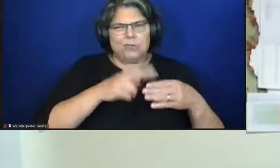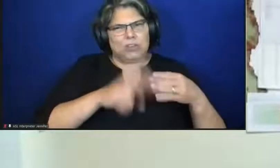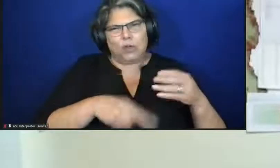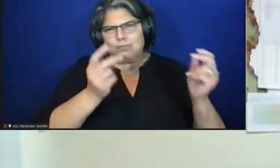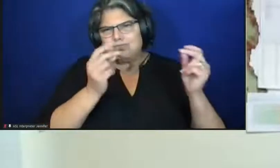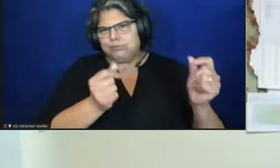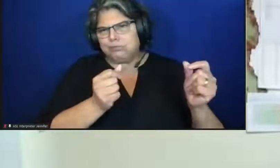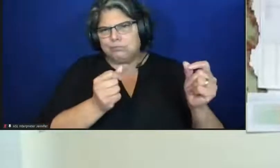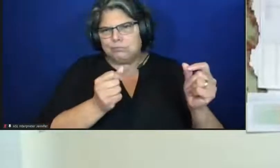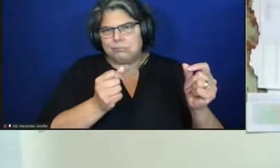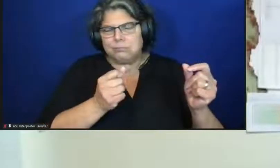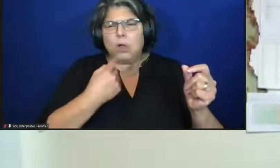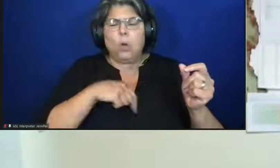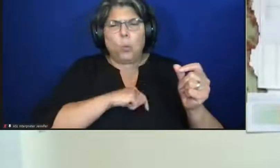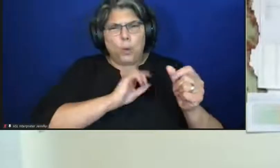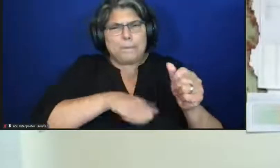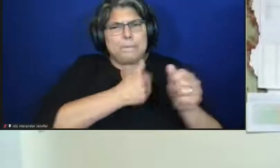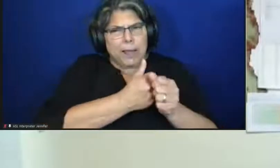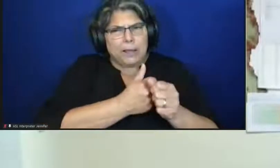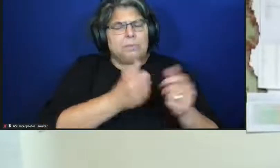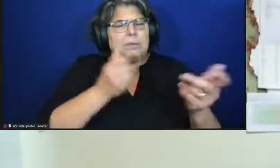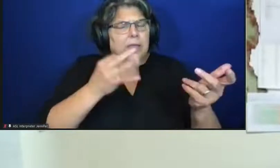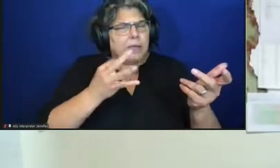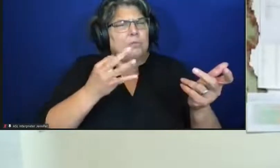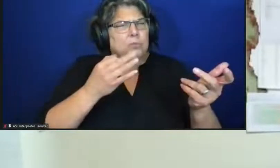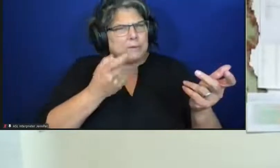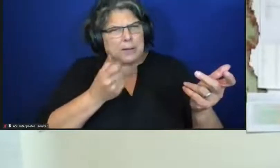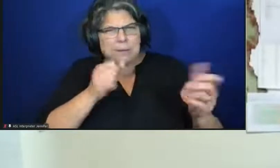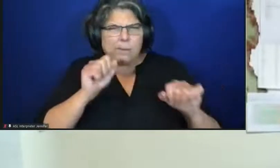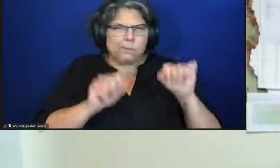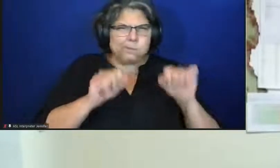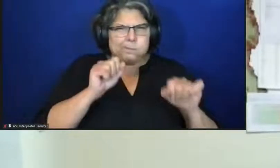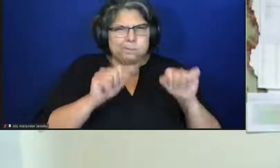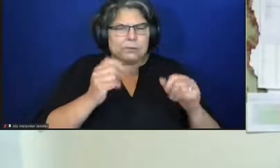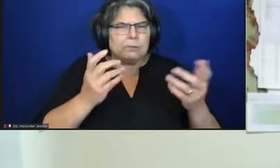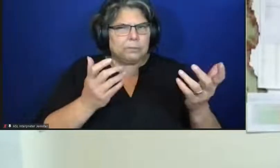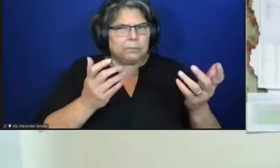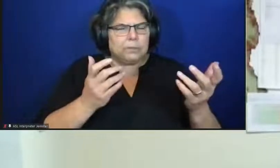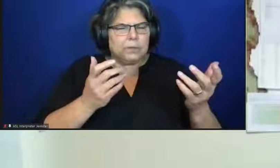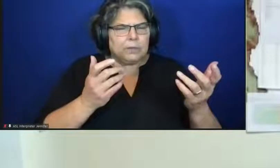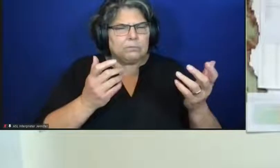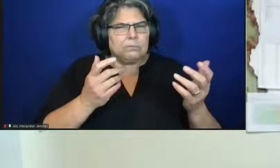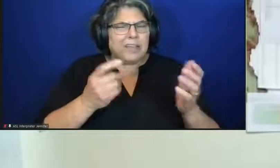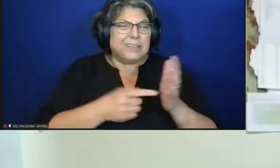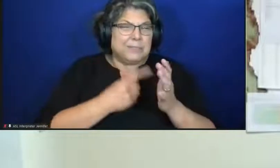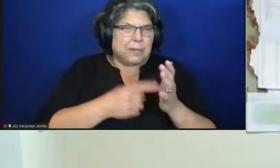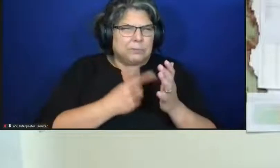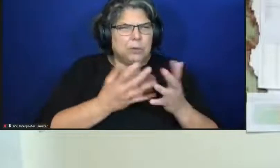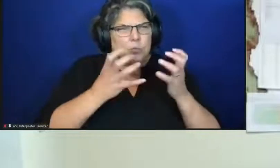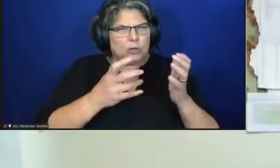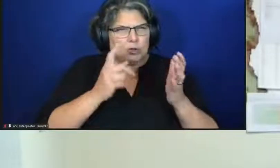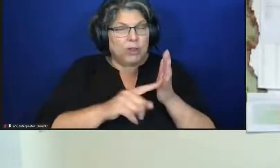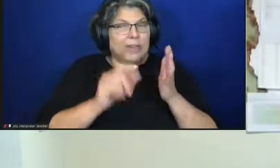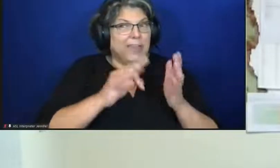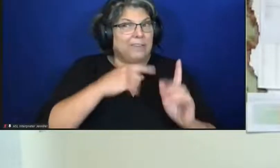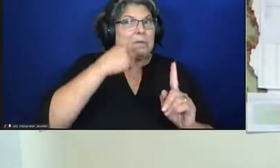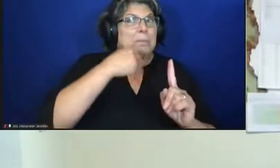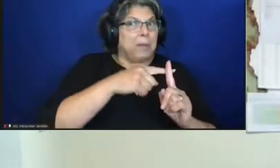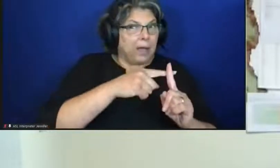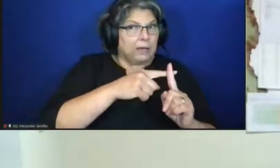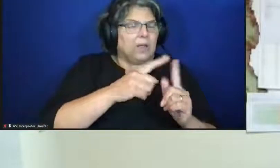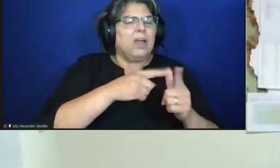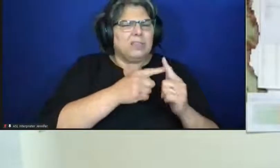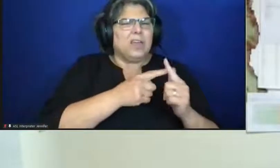We back them up when there's a question about them, and sometimes as a matter of routine, when there's a positive, we back them up